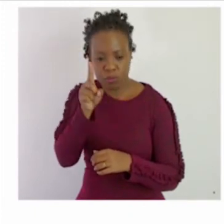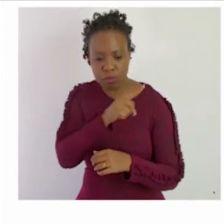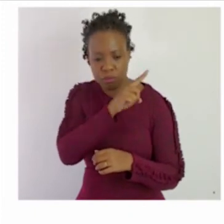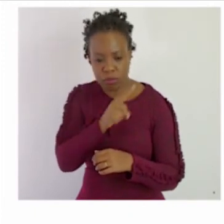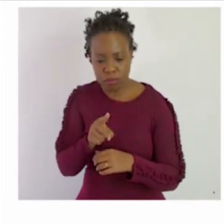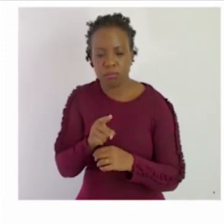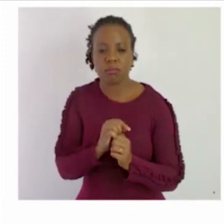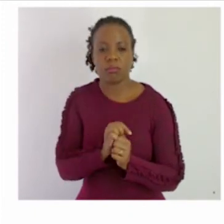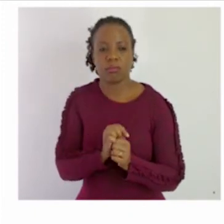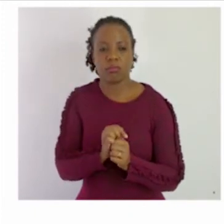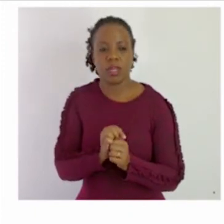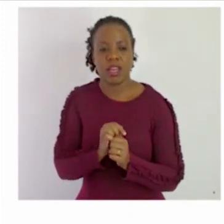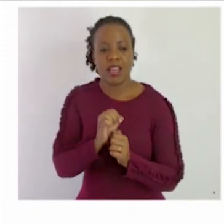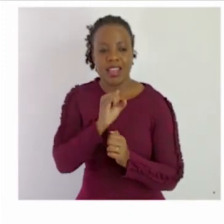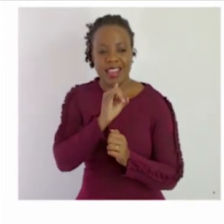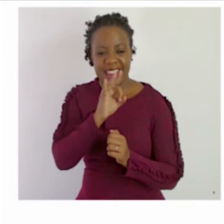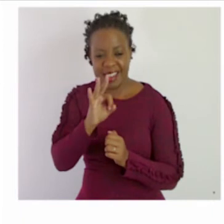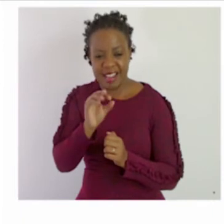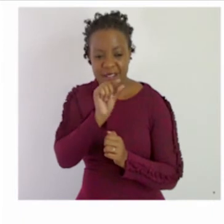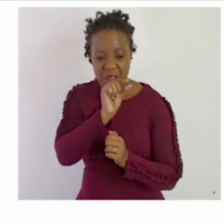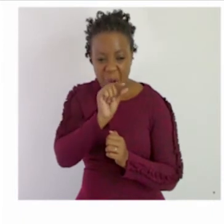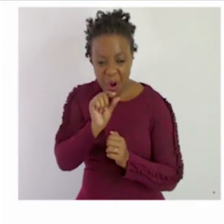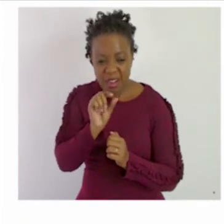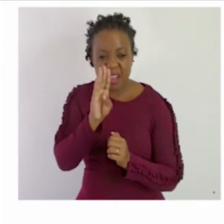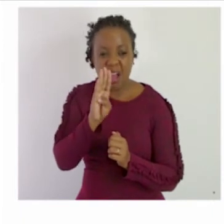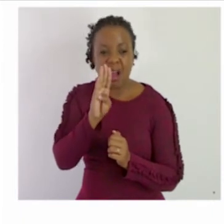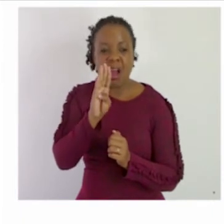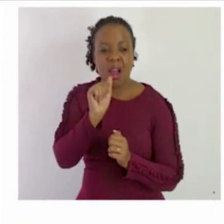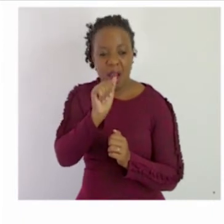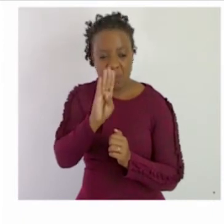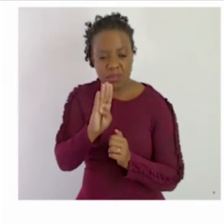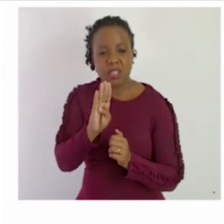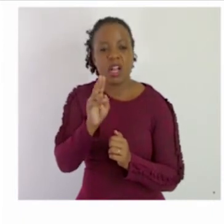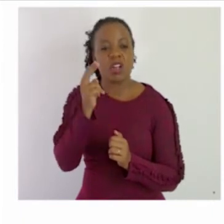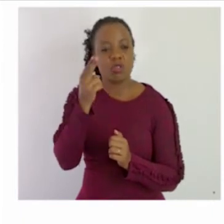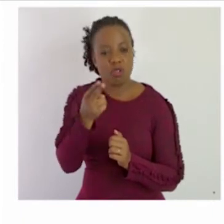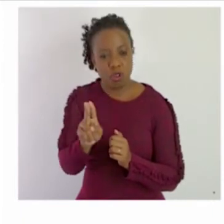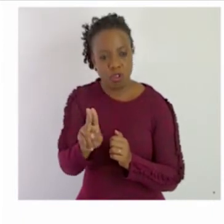by crossing out words which are not abstract nouns. So what we are going to